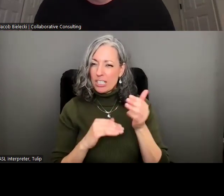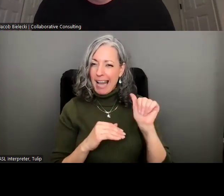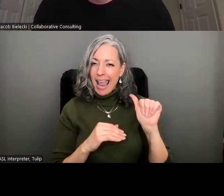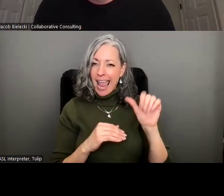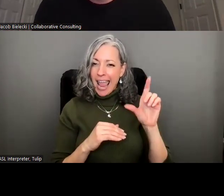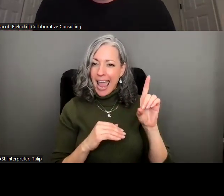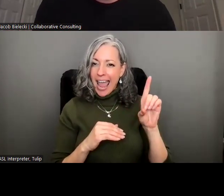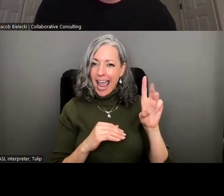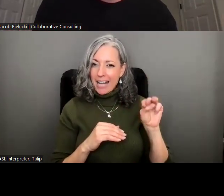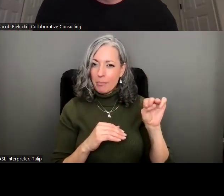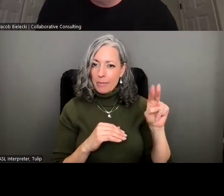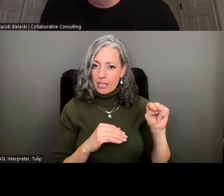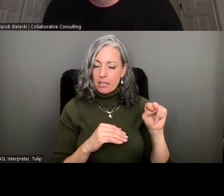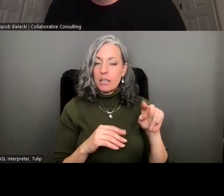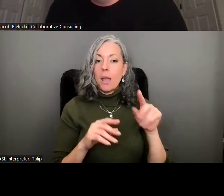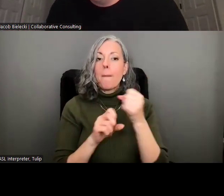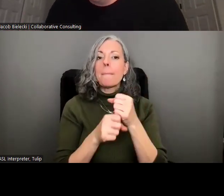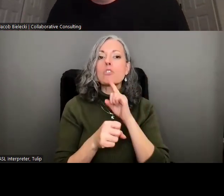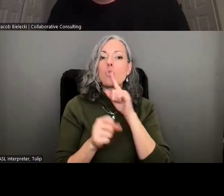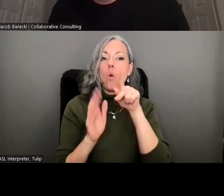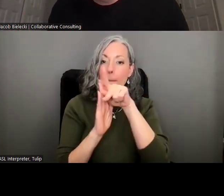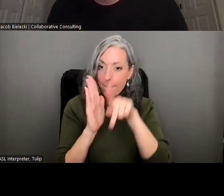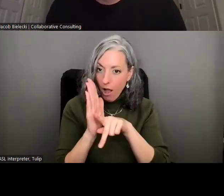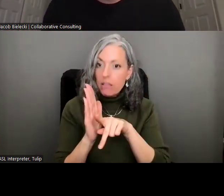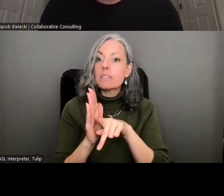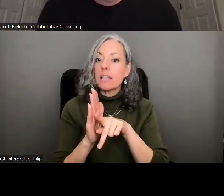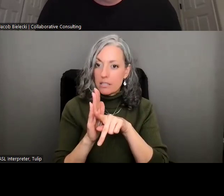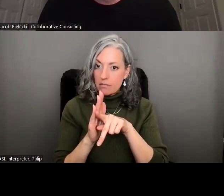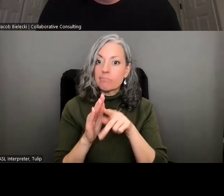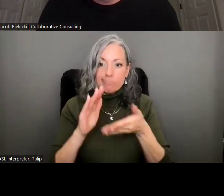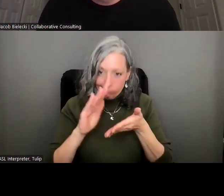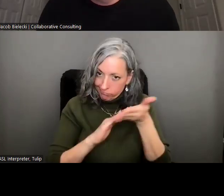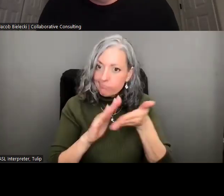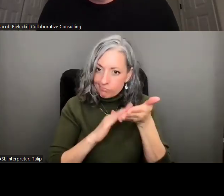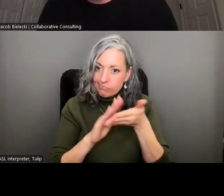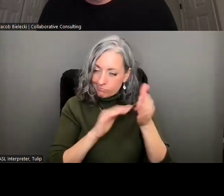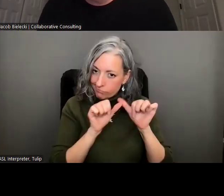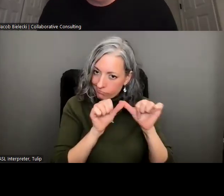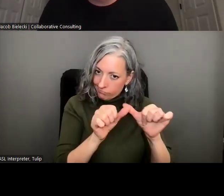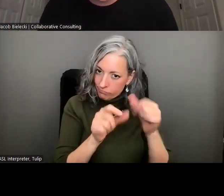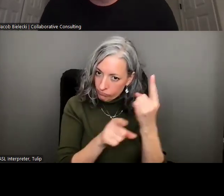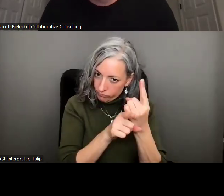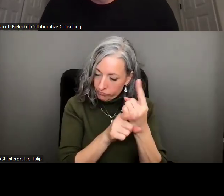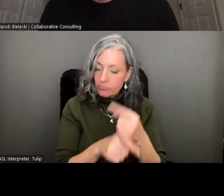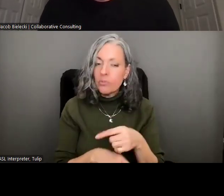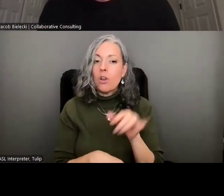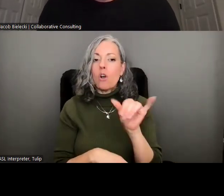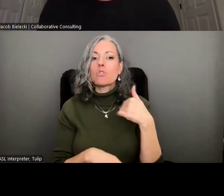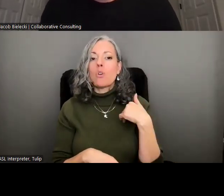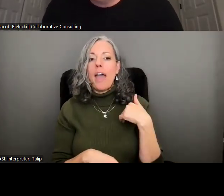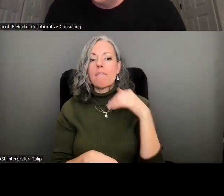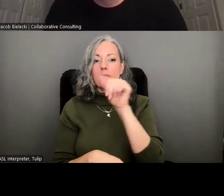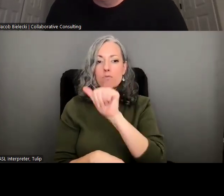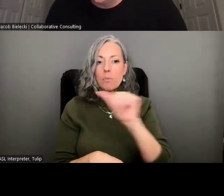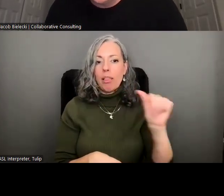that policies and procedures are efficient, and that the AAAs have